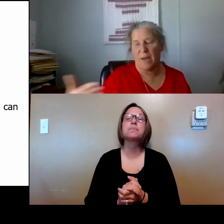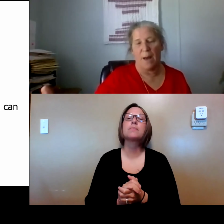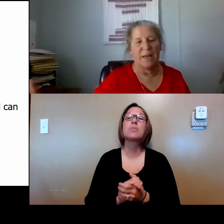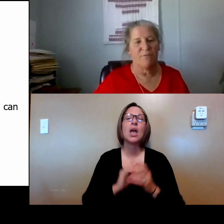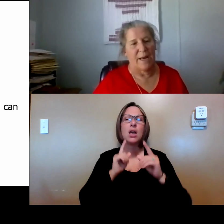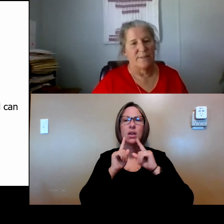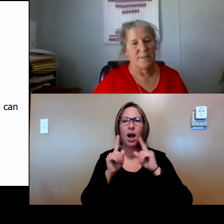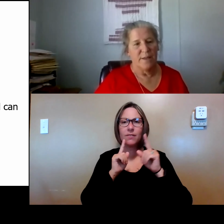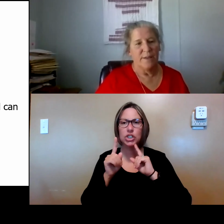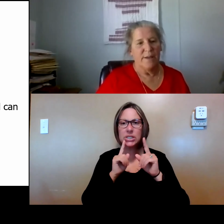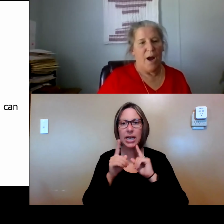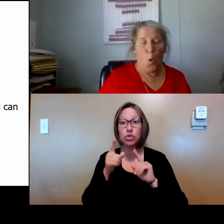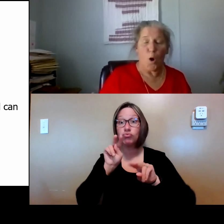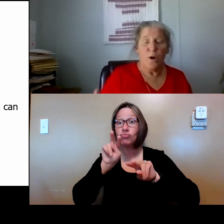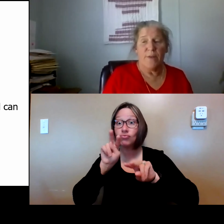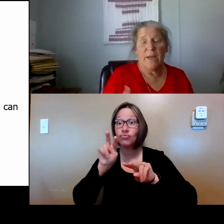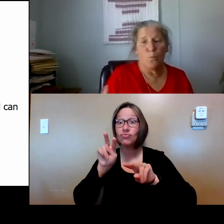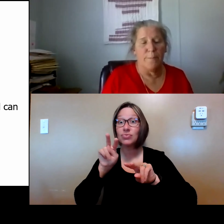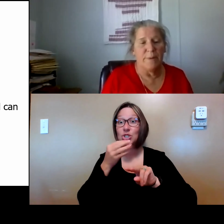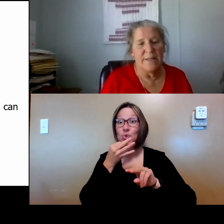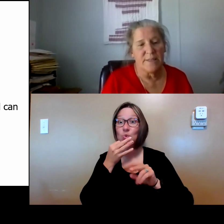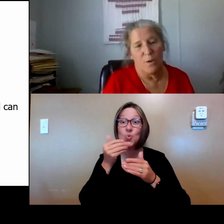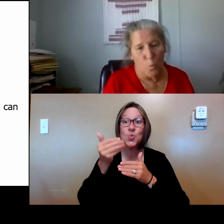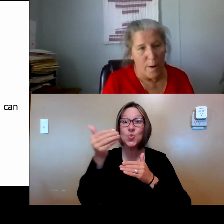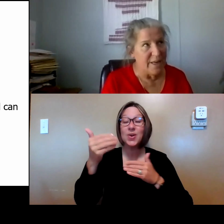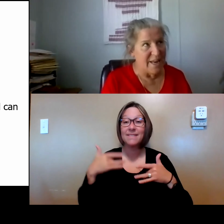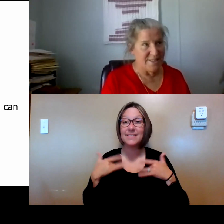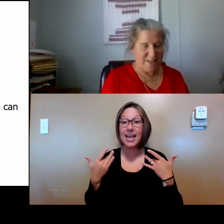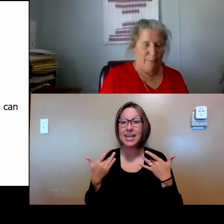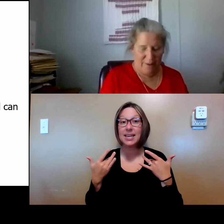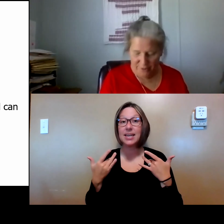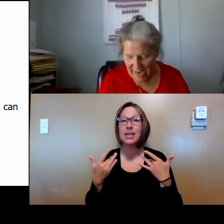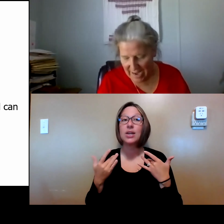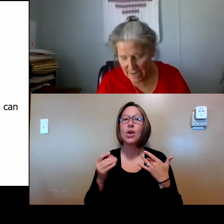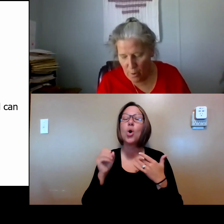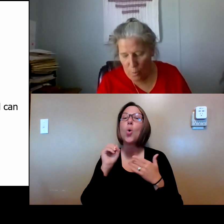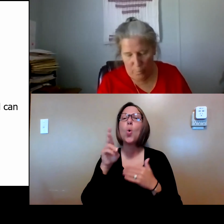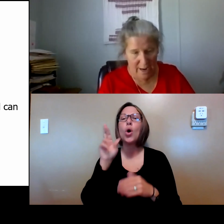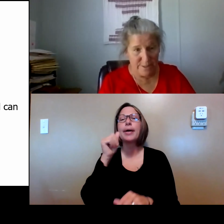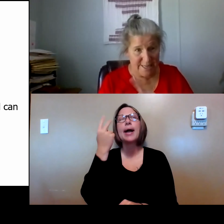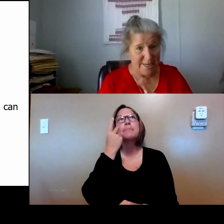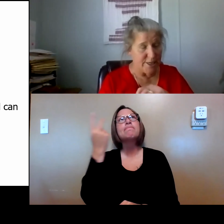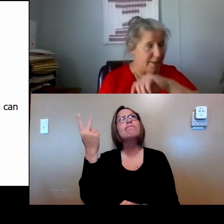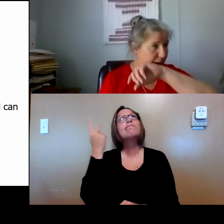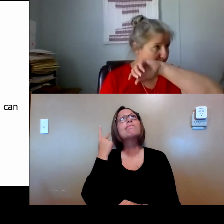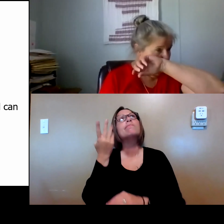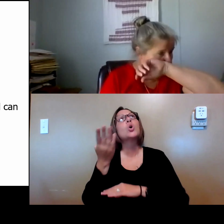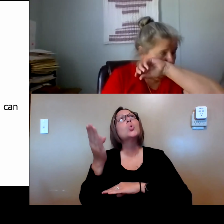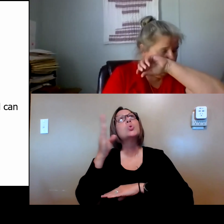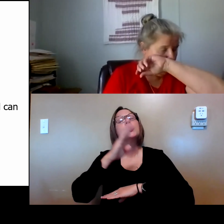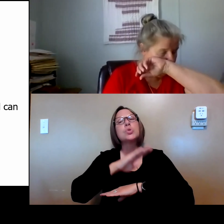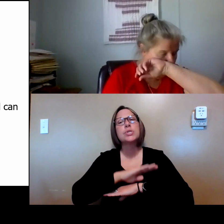to upcoming events, or they can reminisce about their day. When I was teaching,